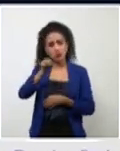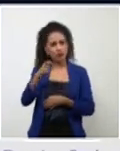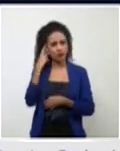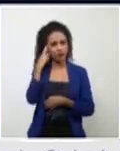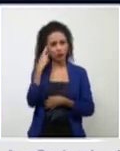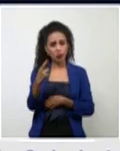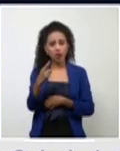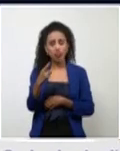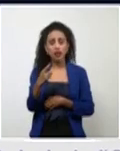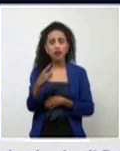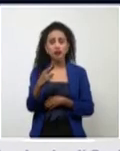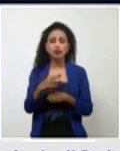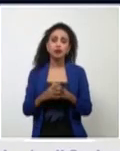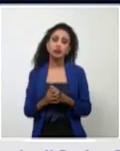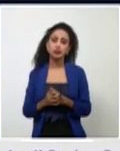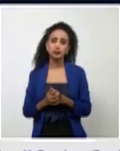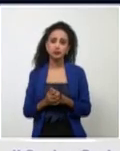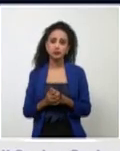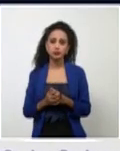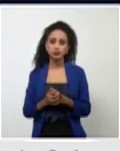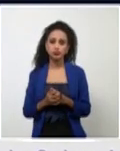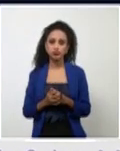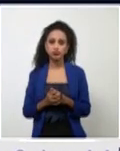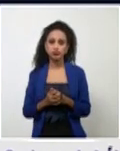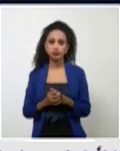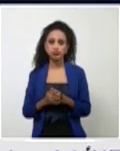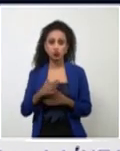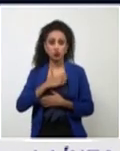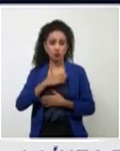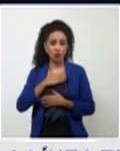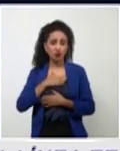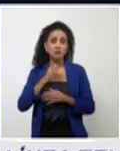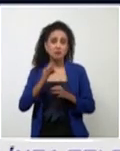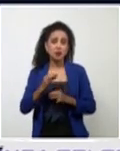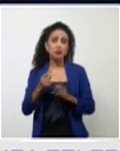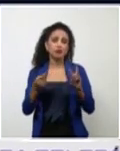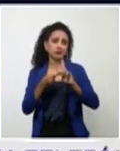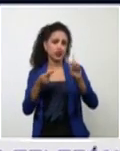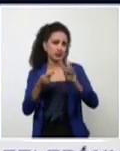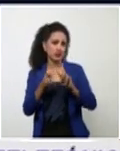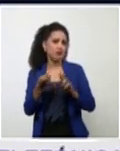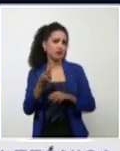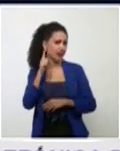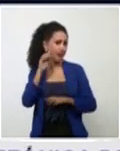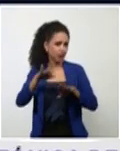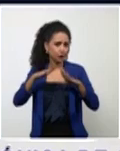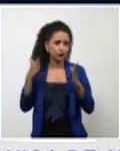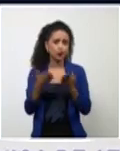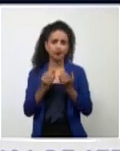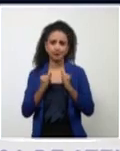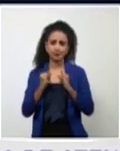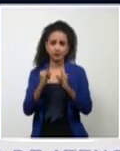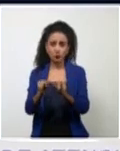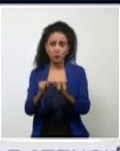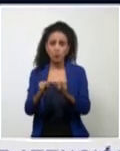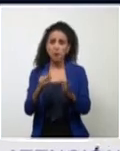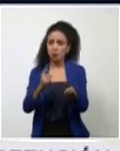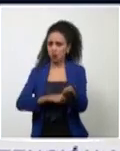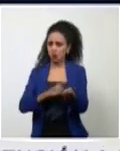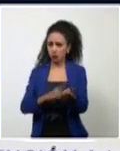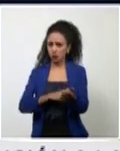Remember that there has been, and our media have been reporting on it, there has been arrival of a group of